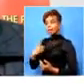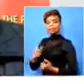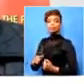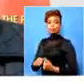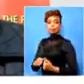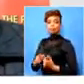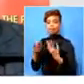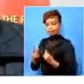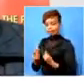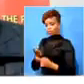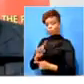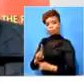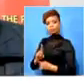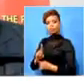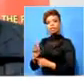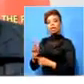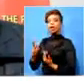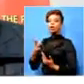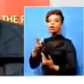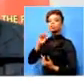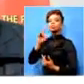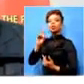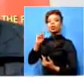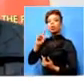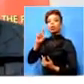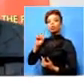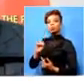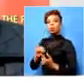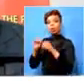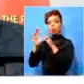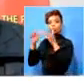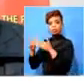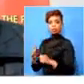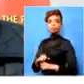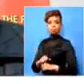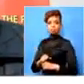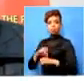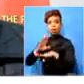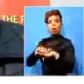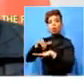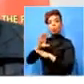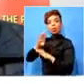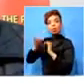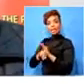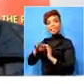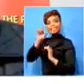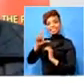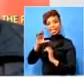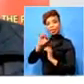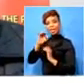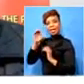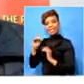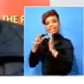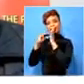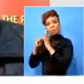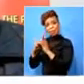of Inquiry into allegations of state capture, more than 700 million rand later. And this is not even